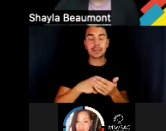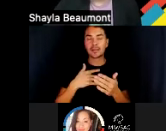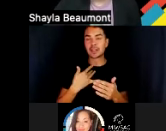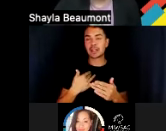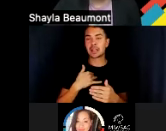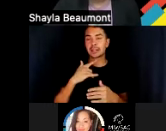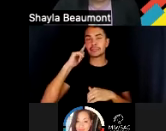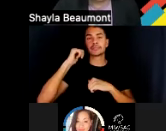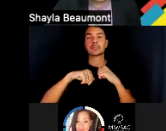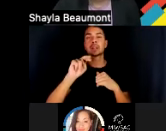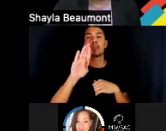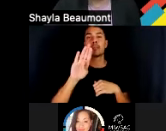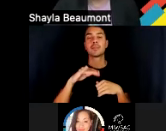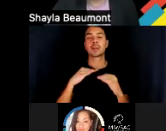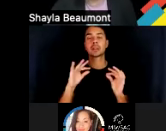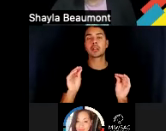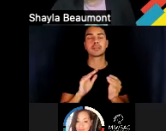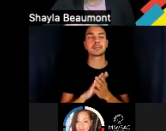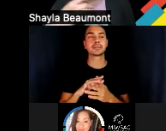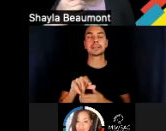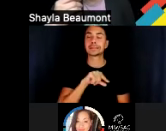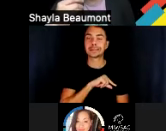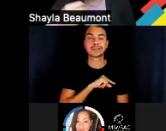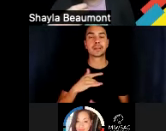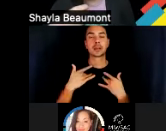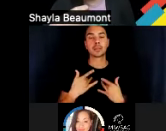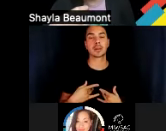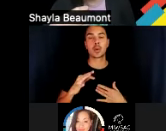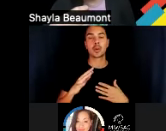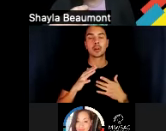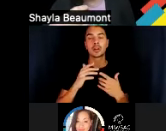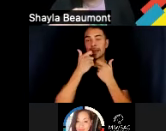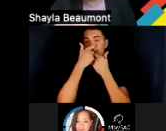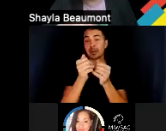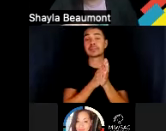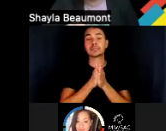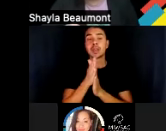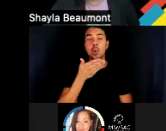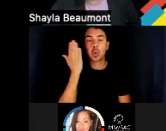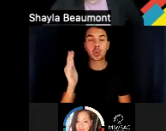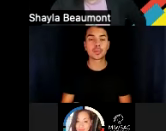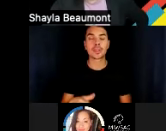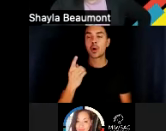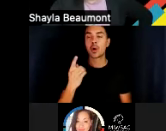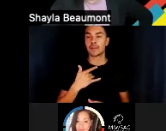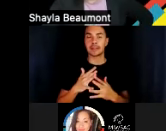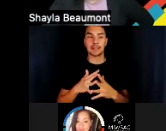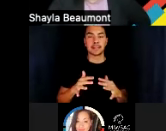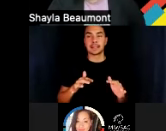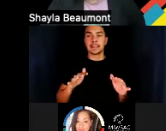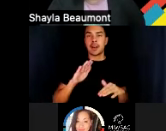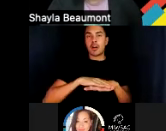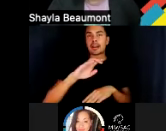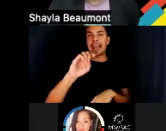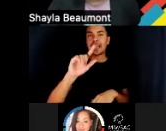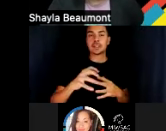startled, feeling constantly on edge. You know, we talked about that, feeling unsafe, and really what does that look like?